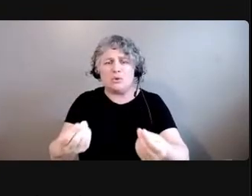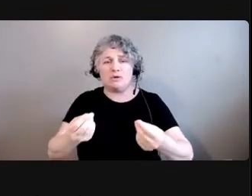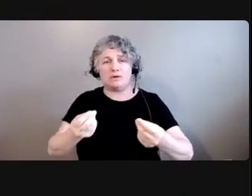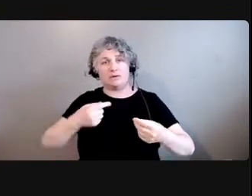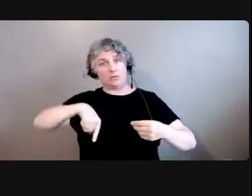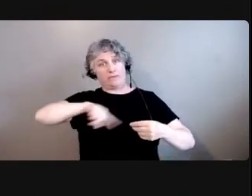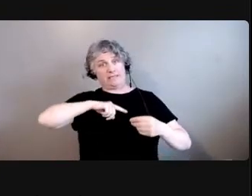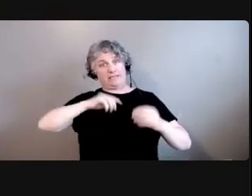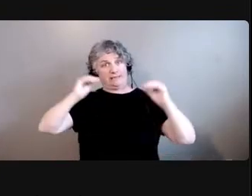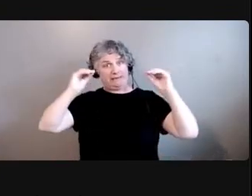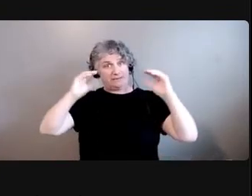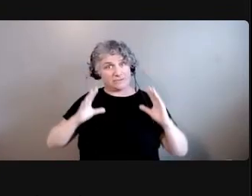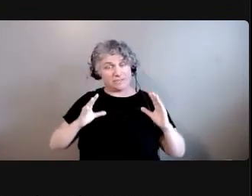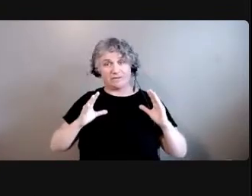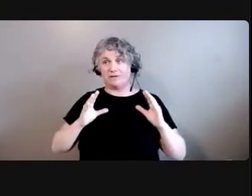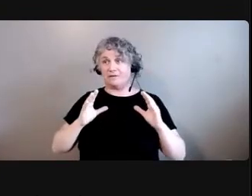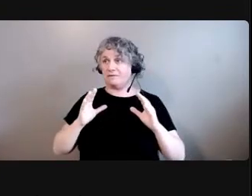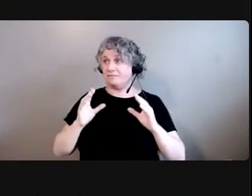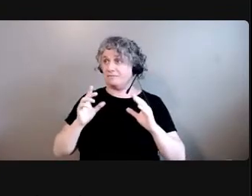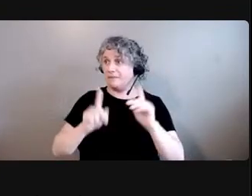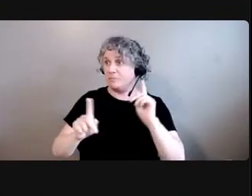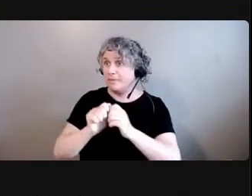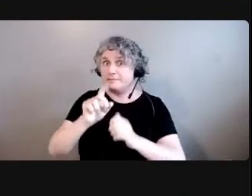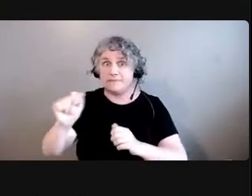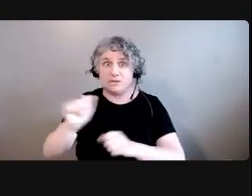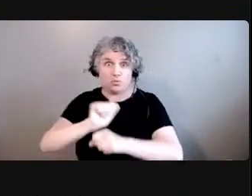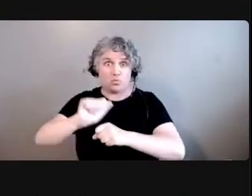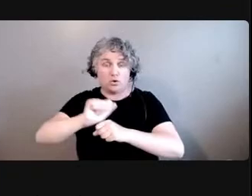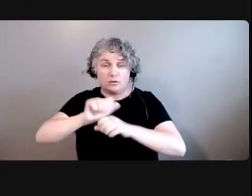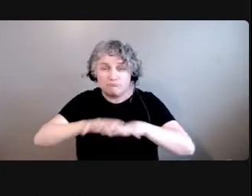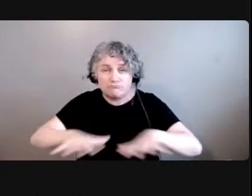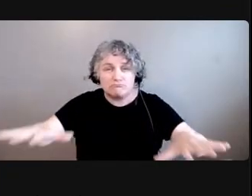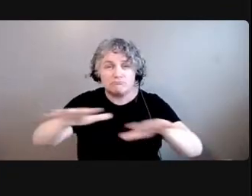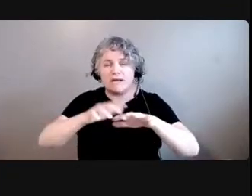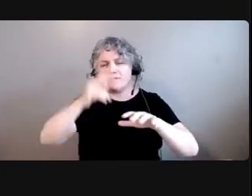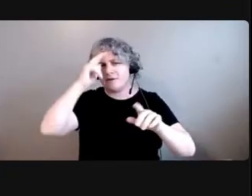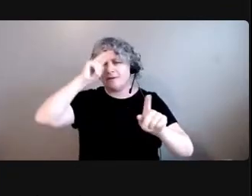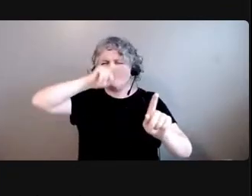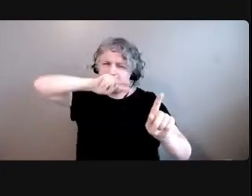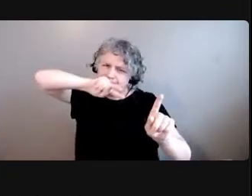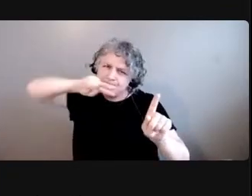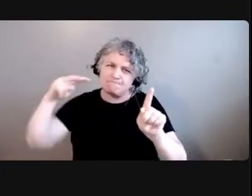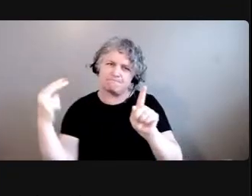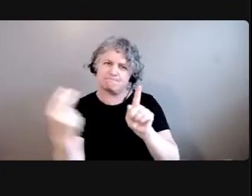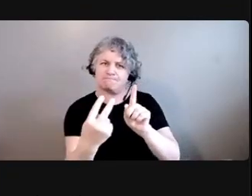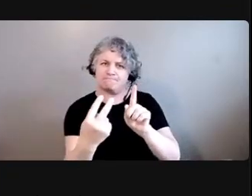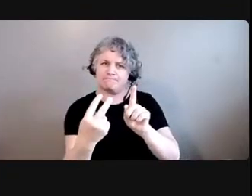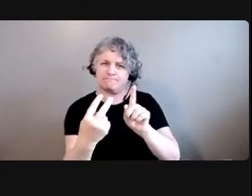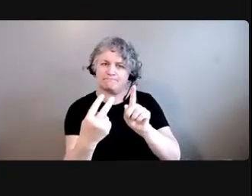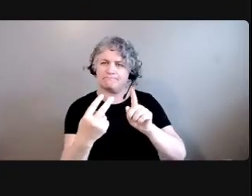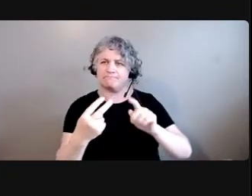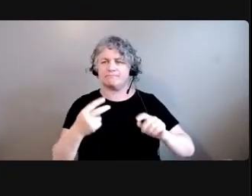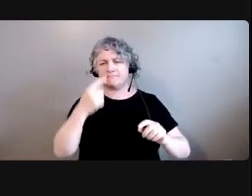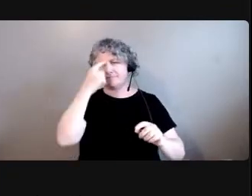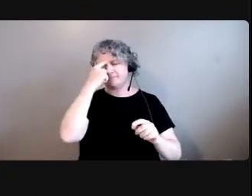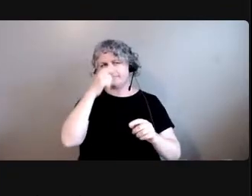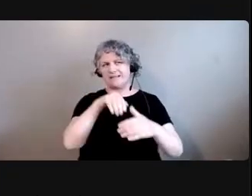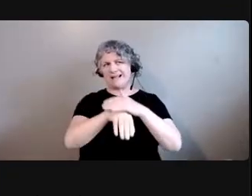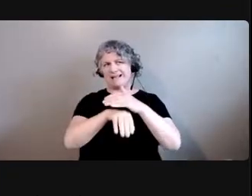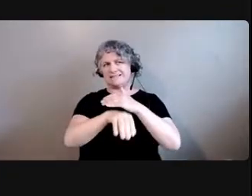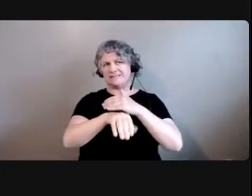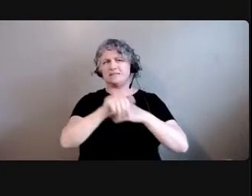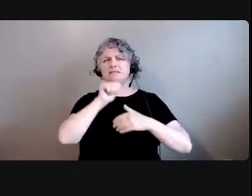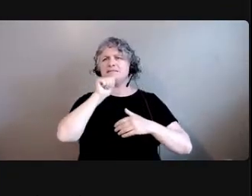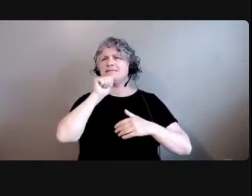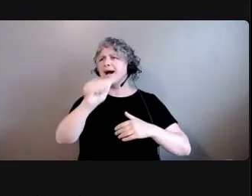people who work within this space to learn to think differently, to learn to consider accessibility, not as a